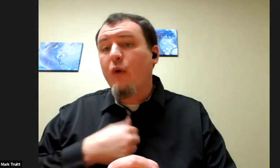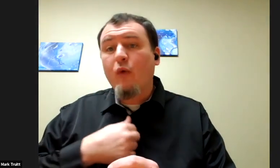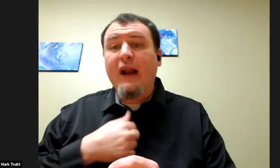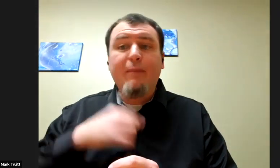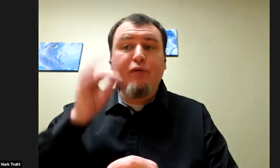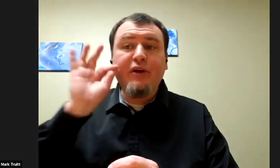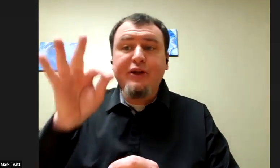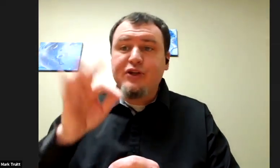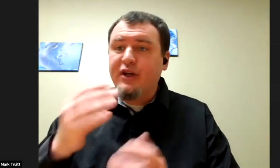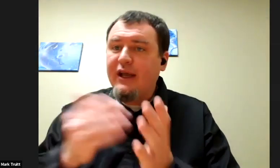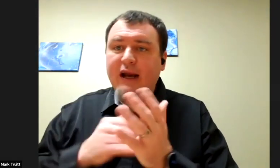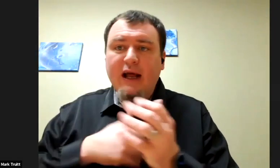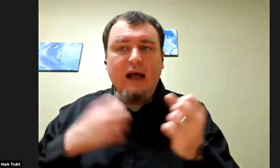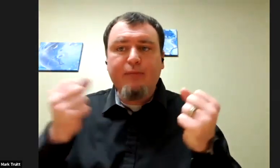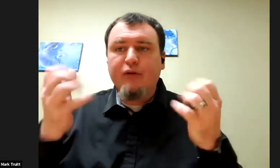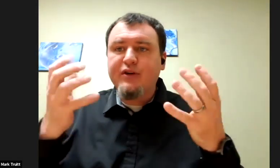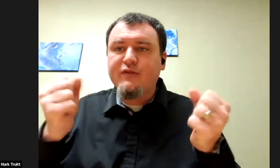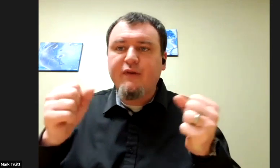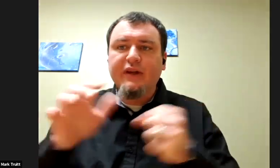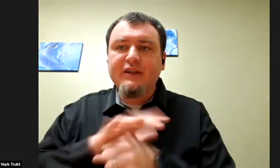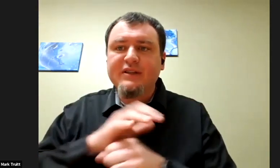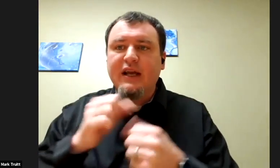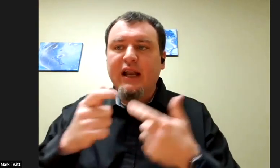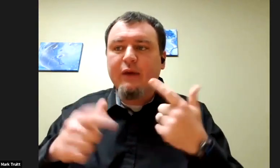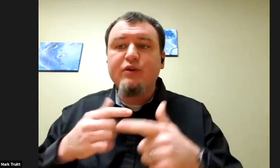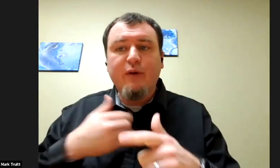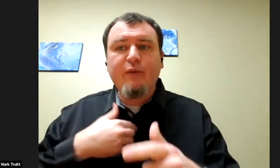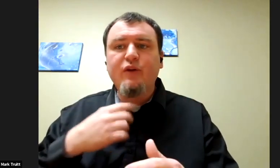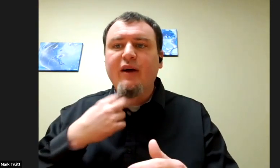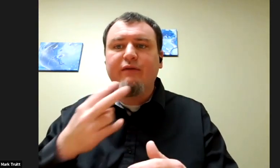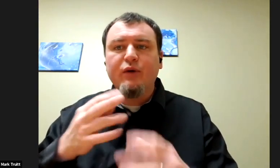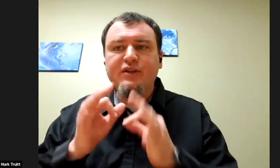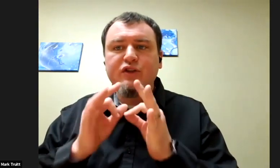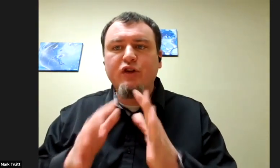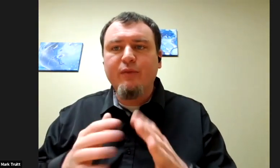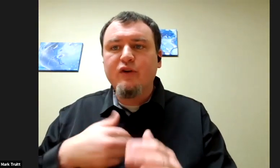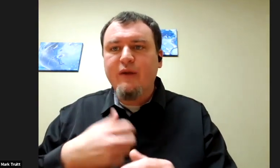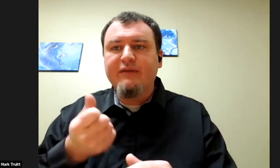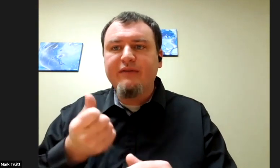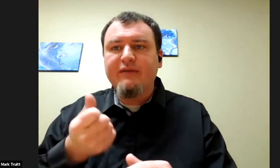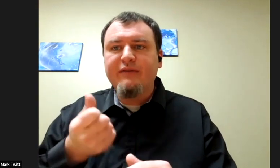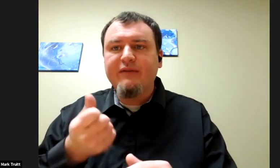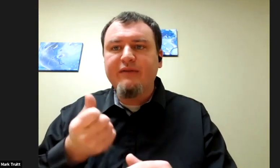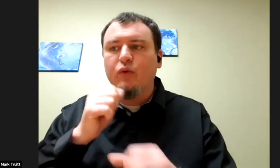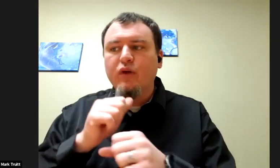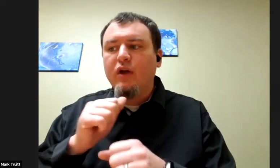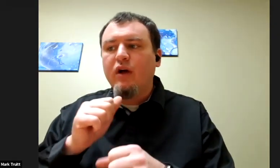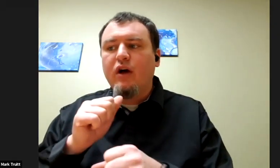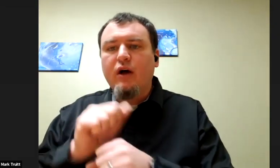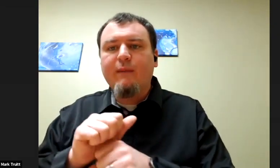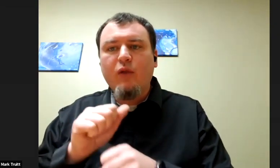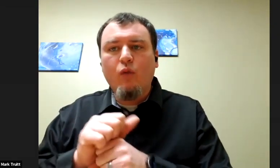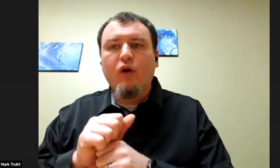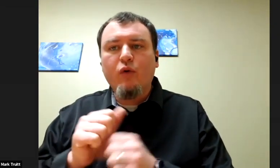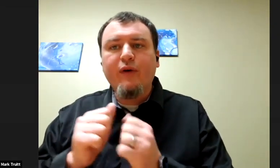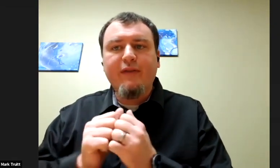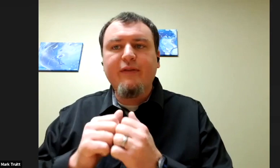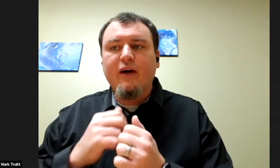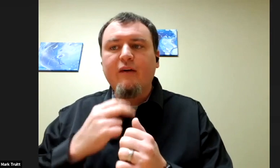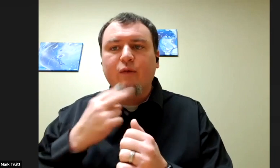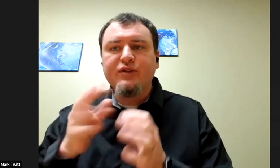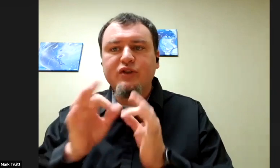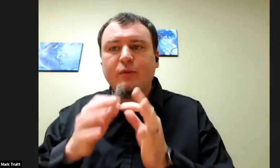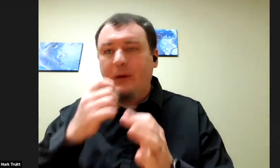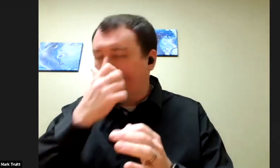So when I preach, again, I preach fully in sign language, but we do have voice interpreters. We have several who work